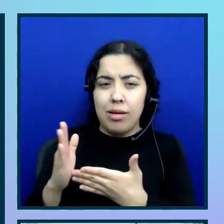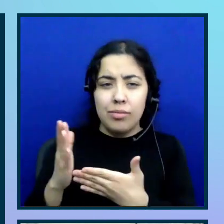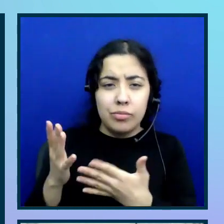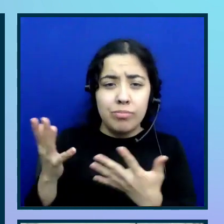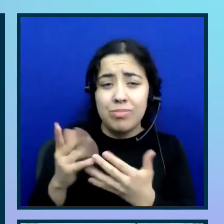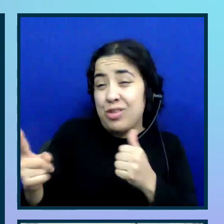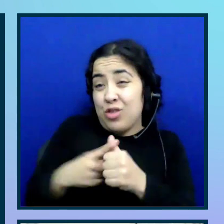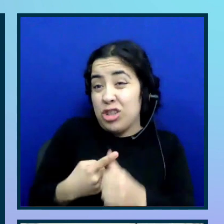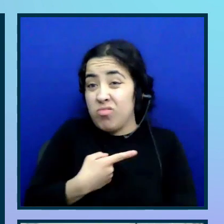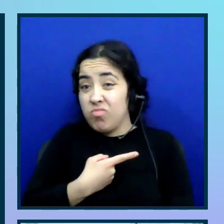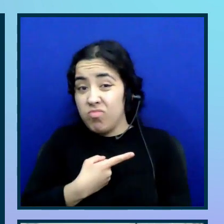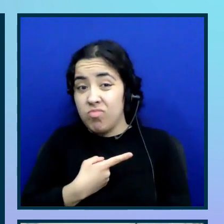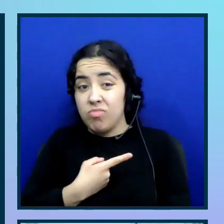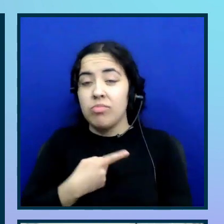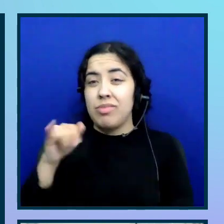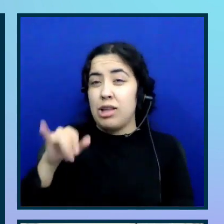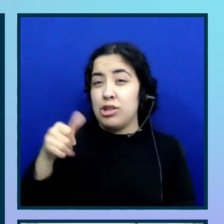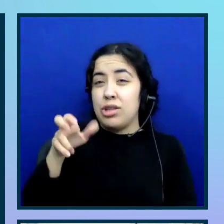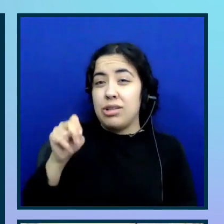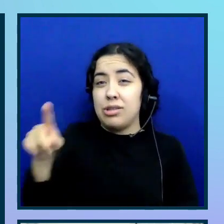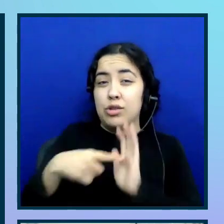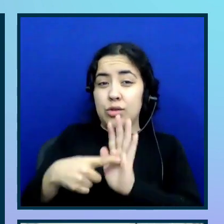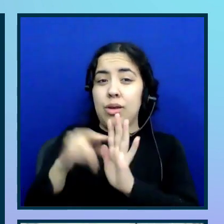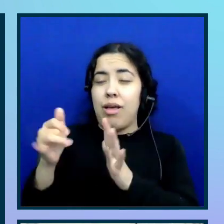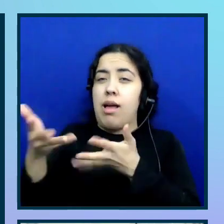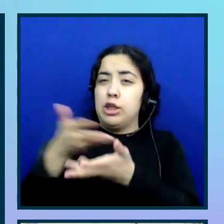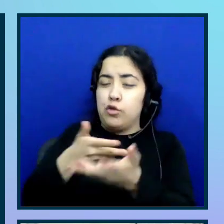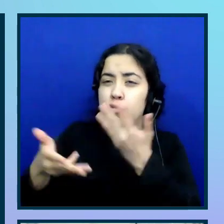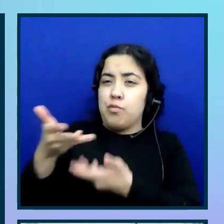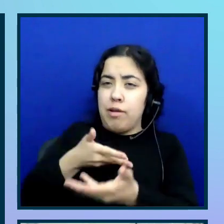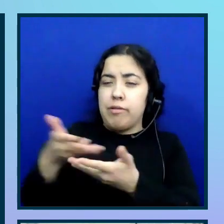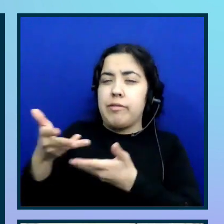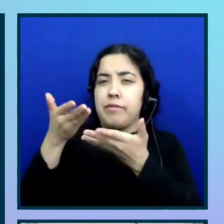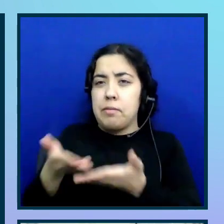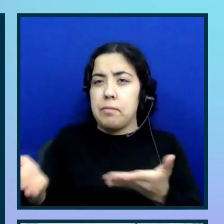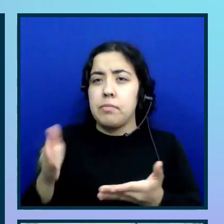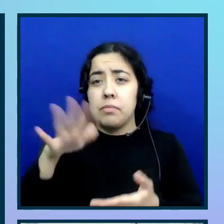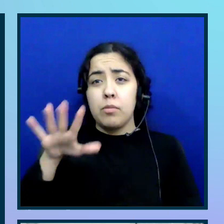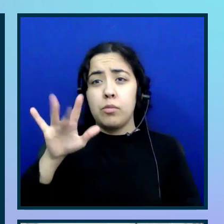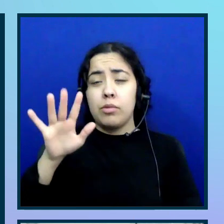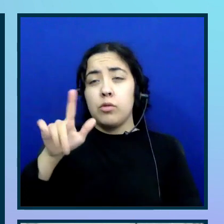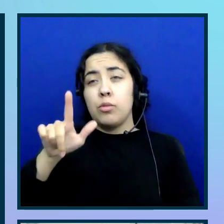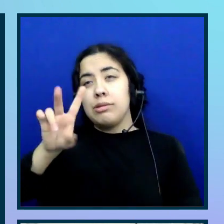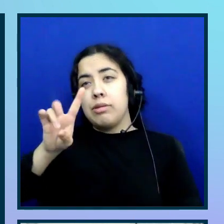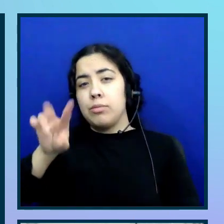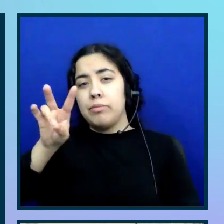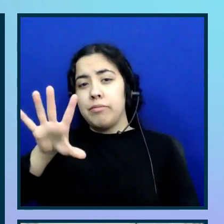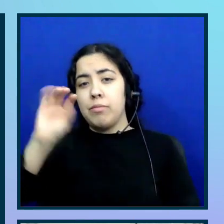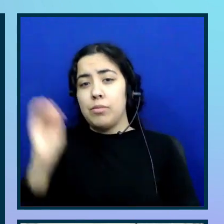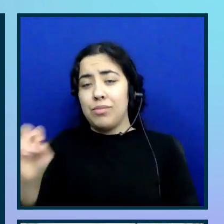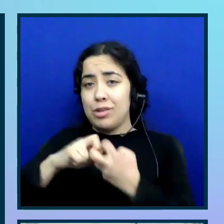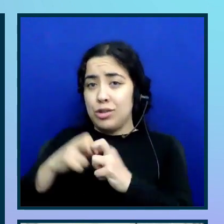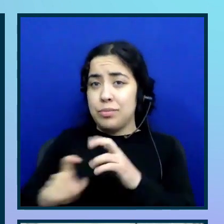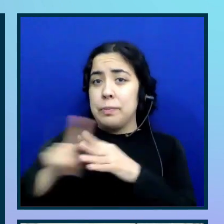the first one that Jason showed you, interactive elements. It's about 27.75% of those